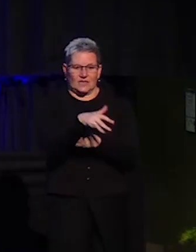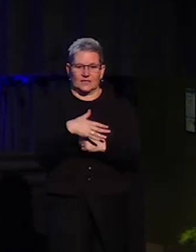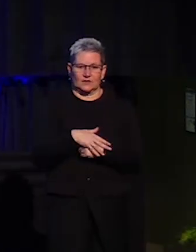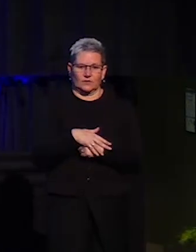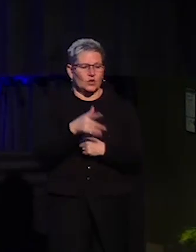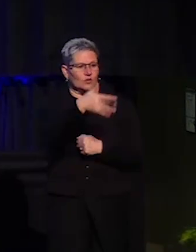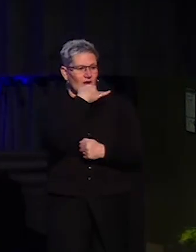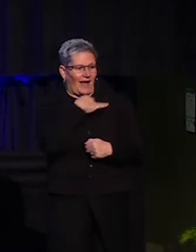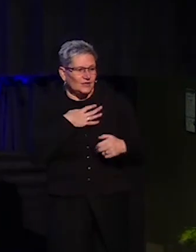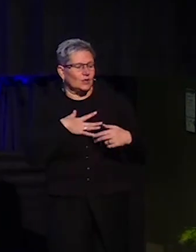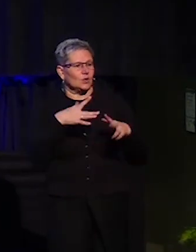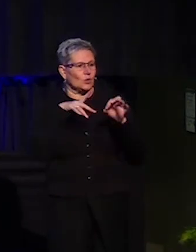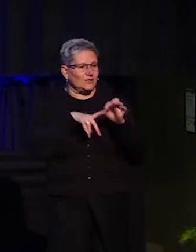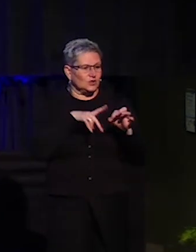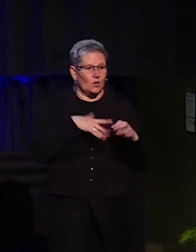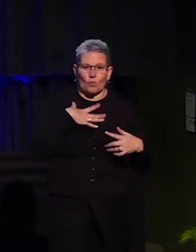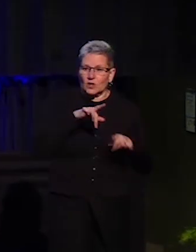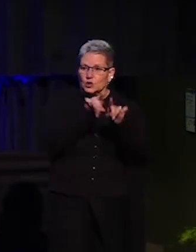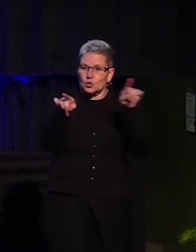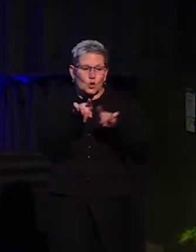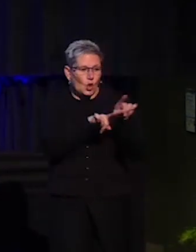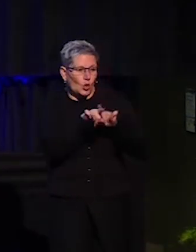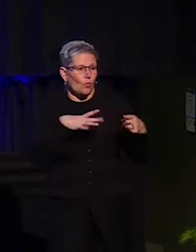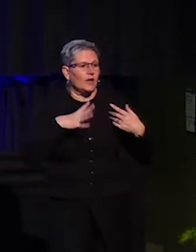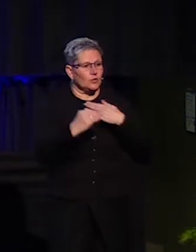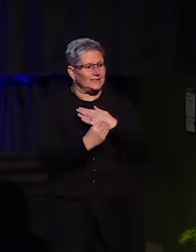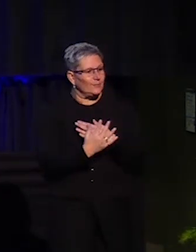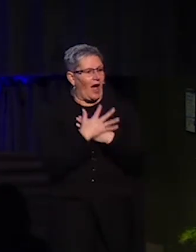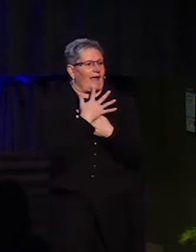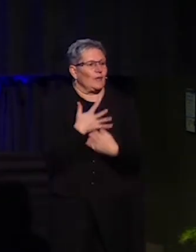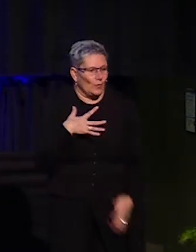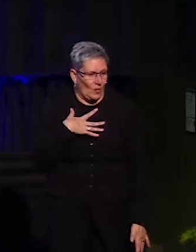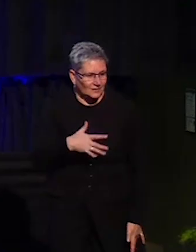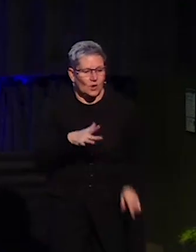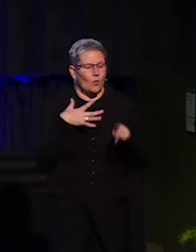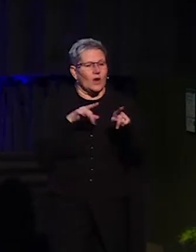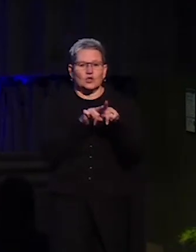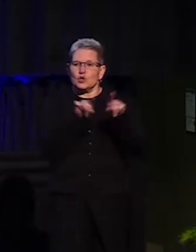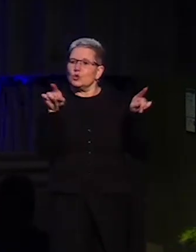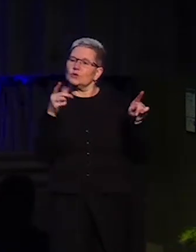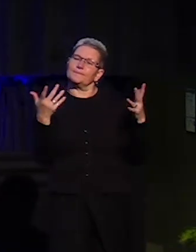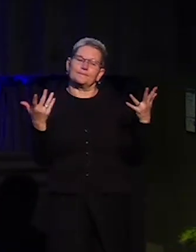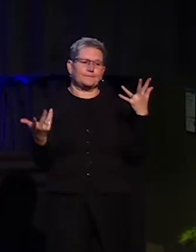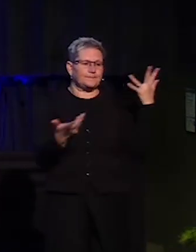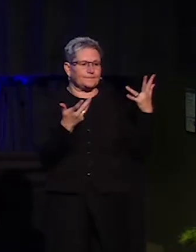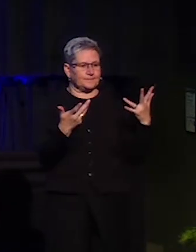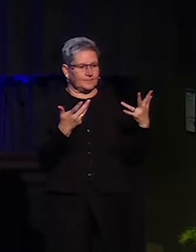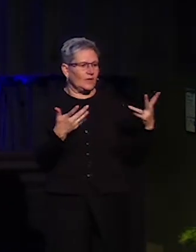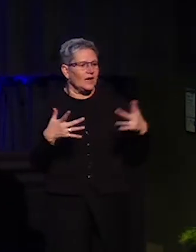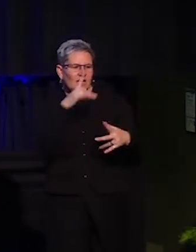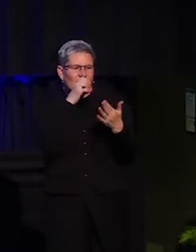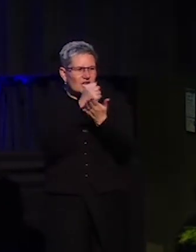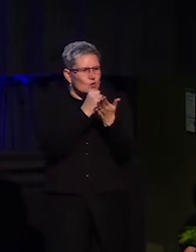ask questions. We want you to learn. We want you to be inspired. We want you to be curious